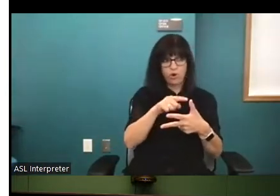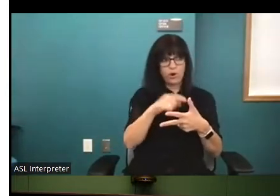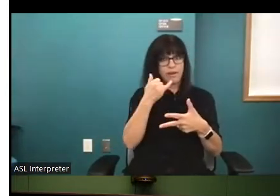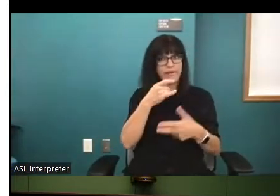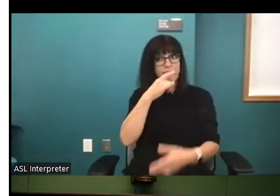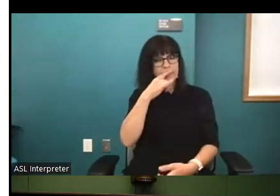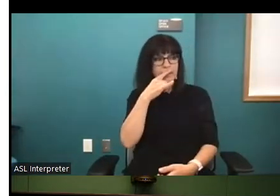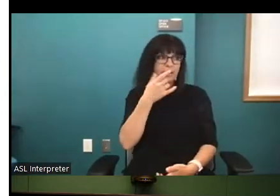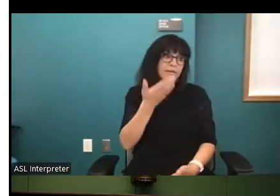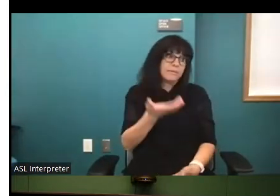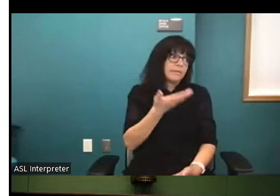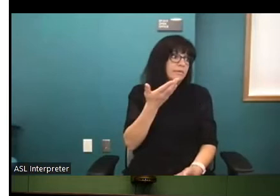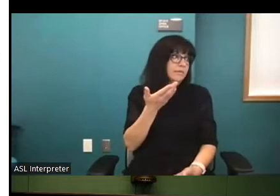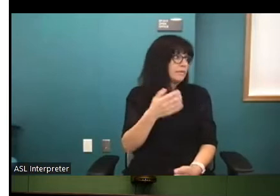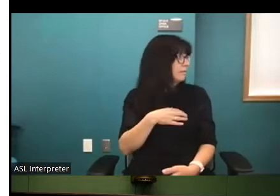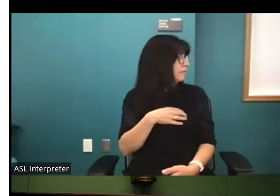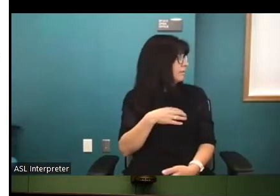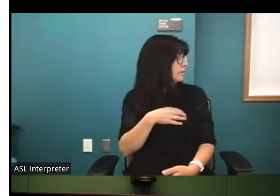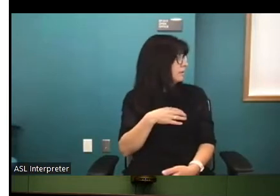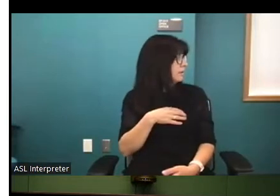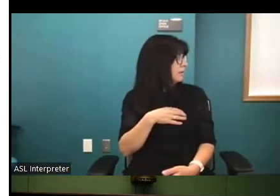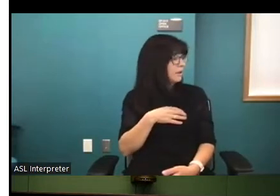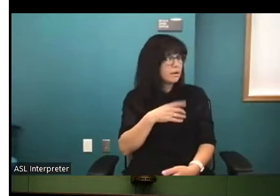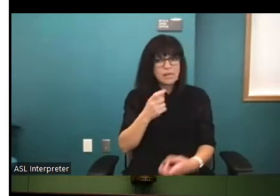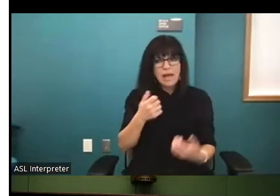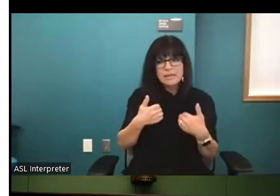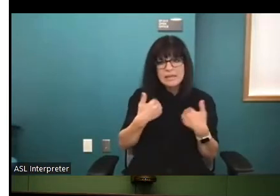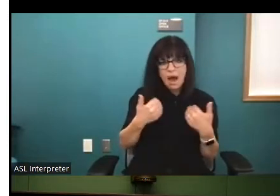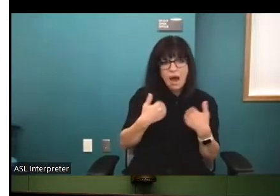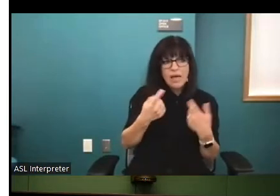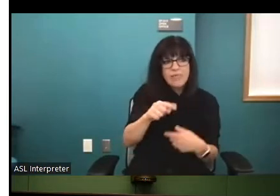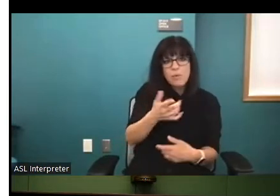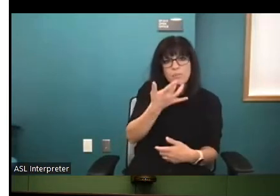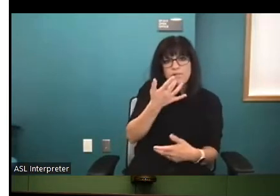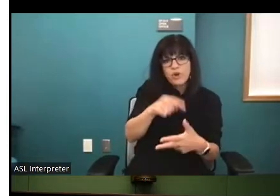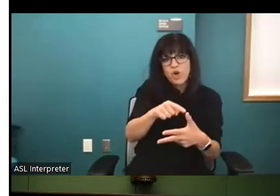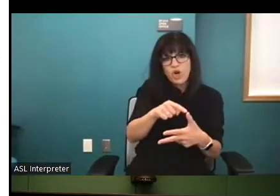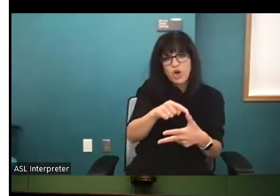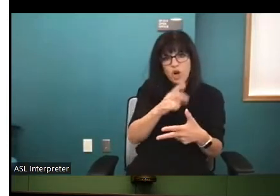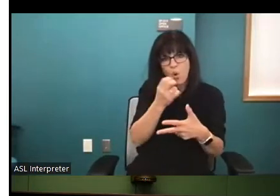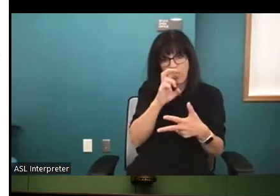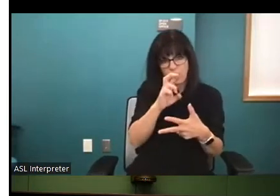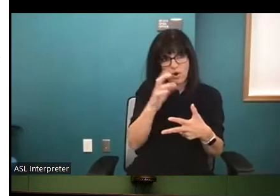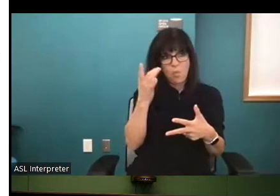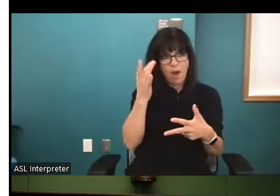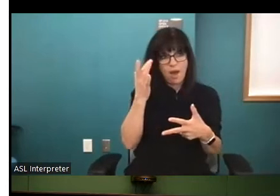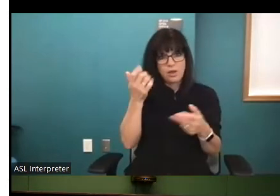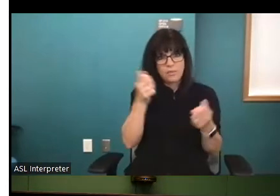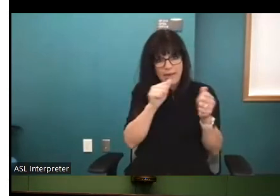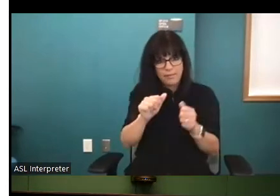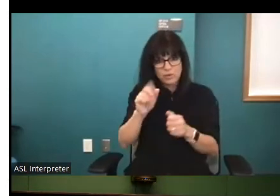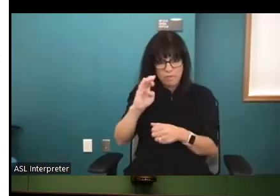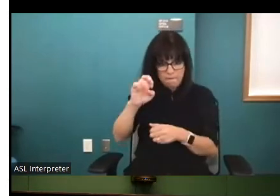and don't tell anyone, for little kids, I probably prefer Cochlear because in order to map